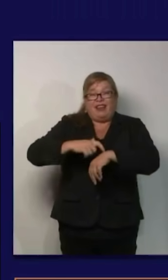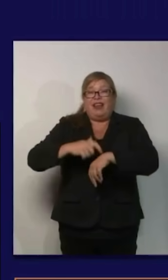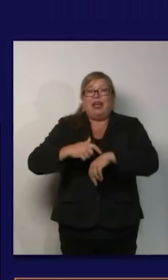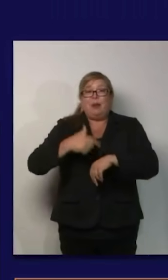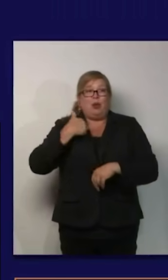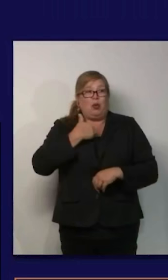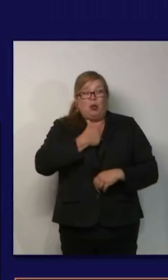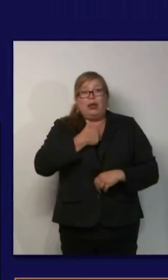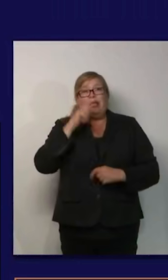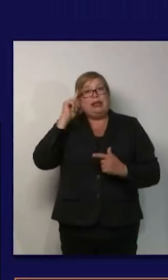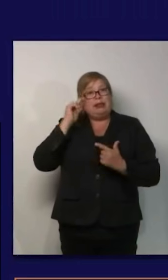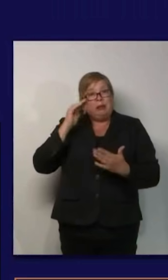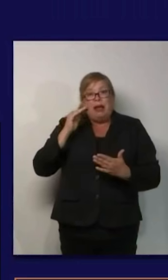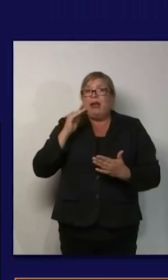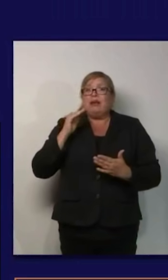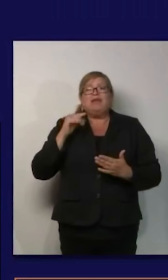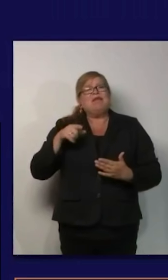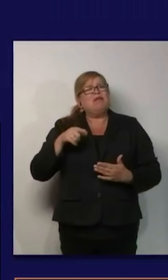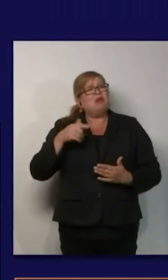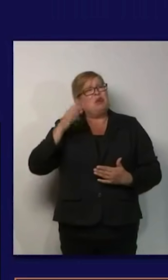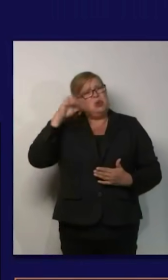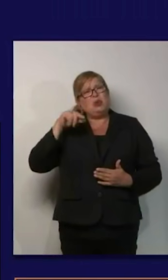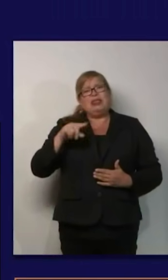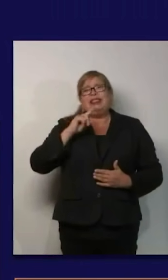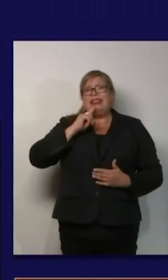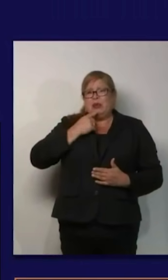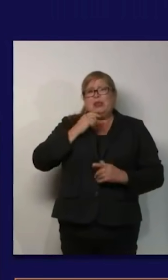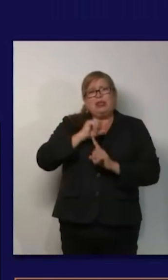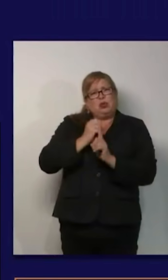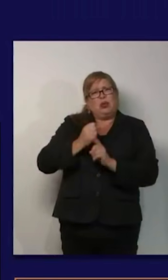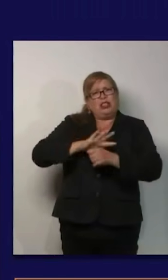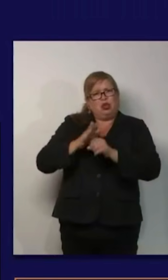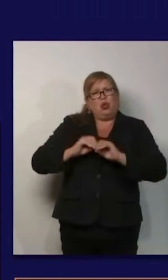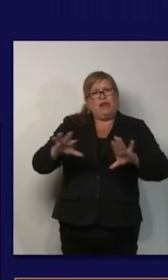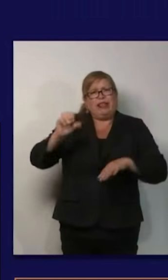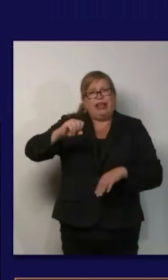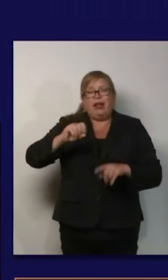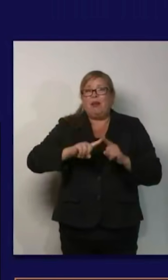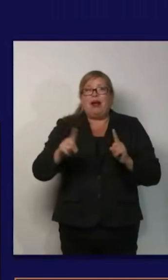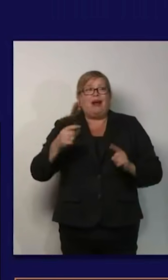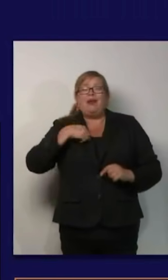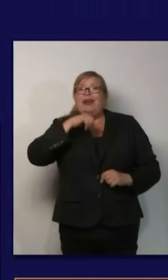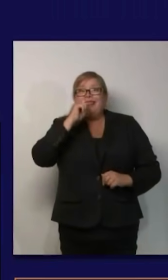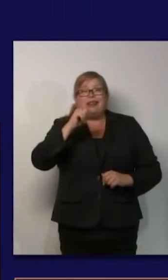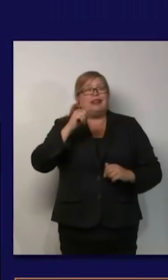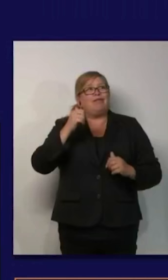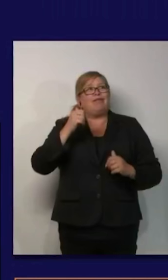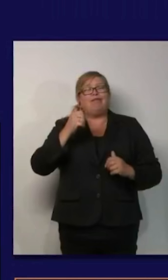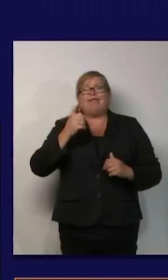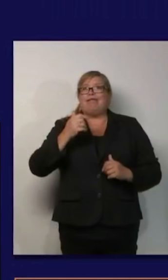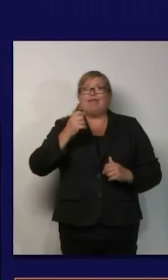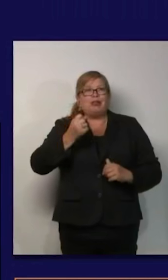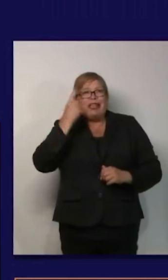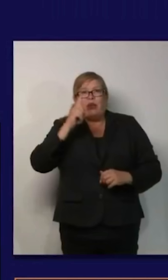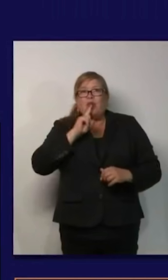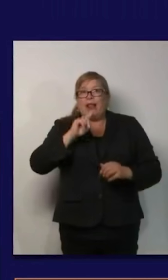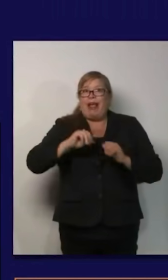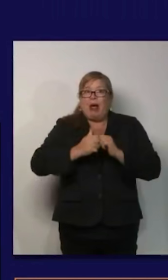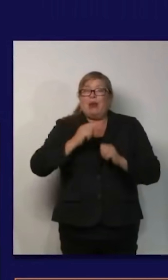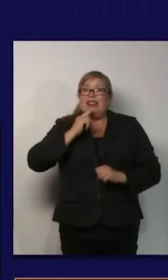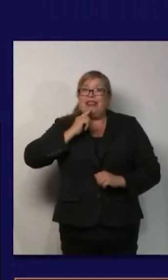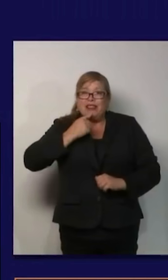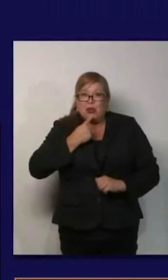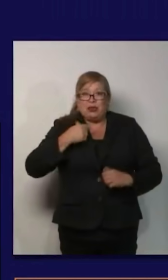an expectation that this was serious, but none of us had a sense of how serious. The focus appropriate at the time was public